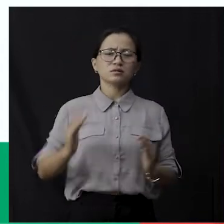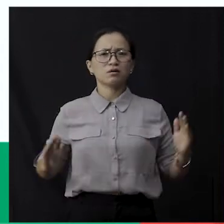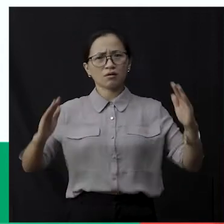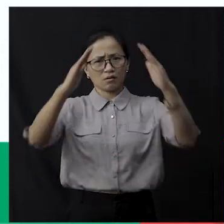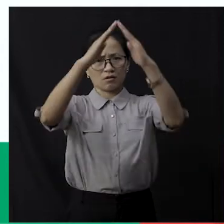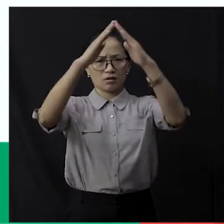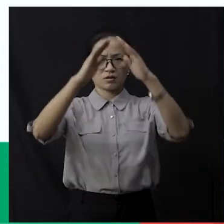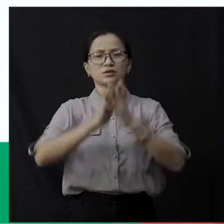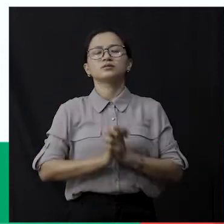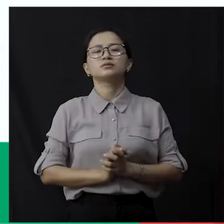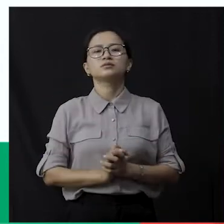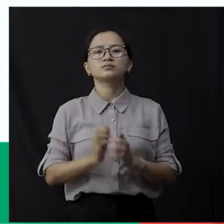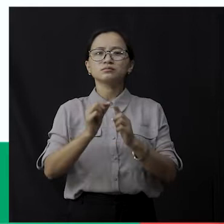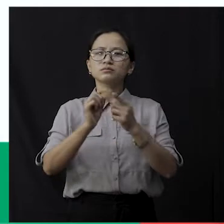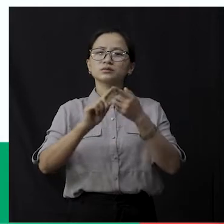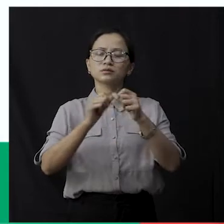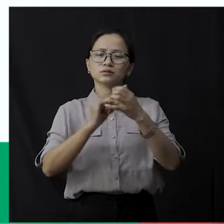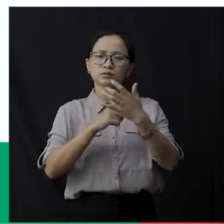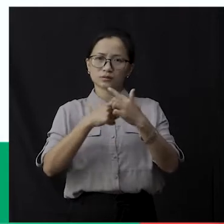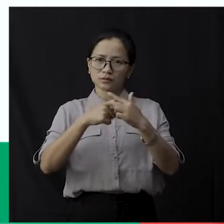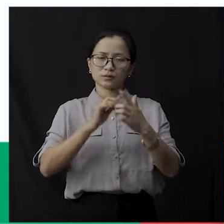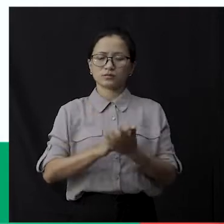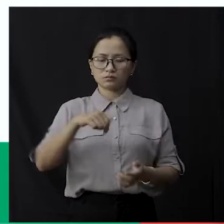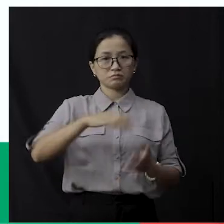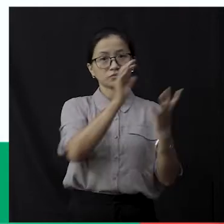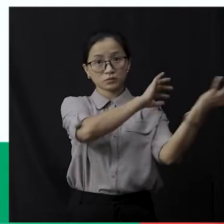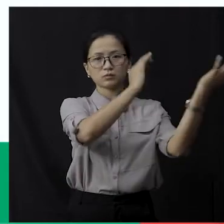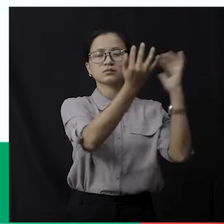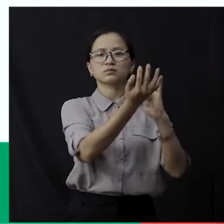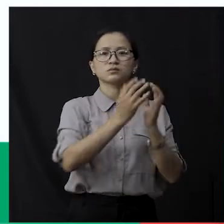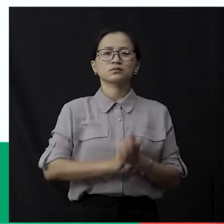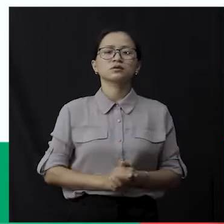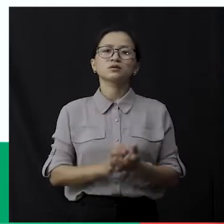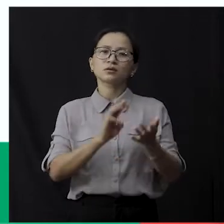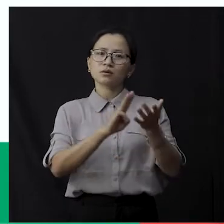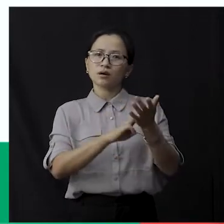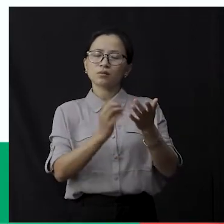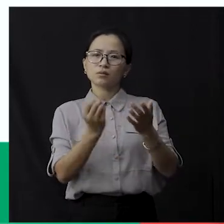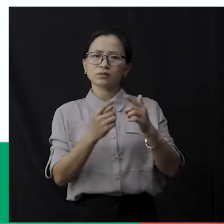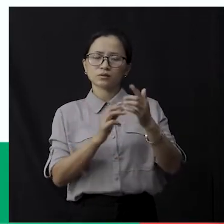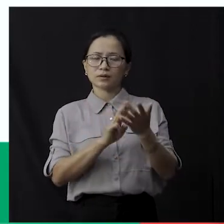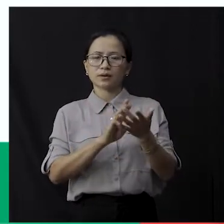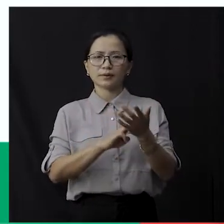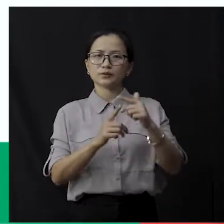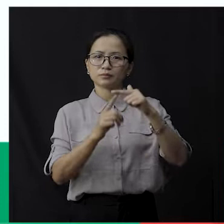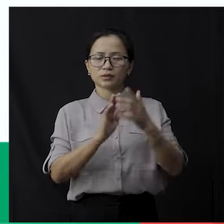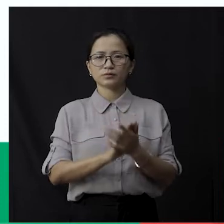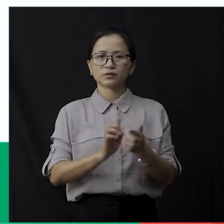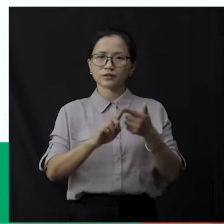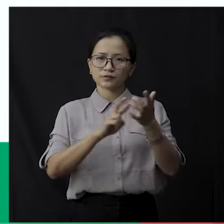the highest mountain peak in the world? It is Mount Everest. So you can see here.